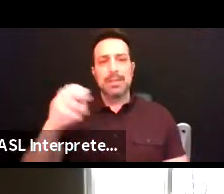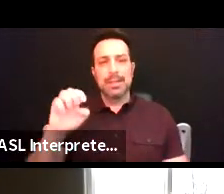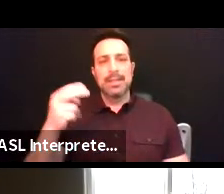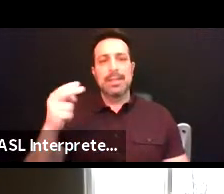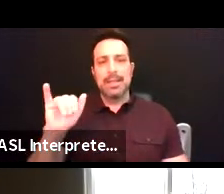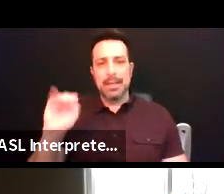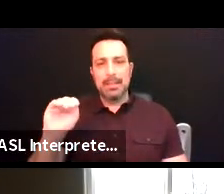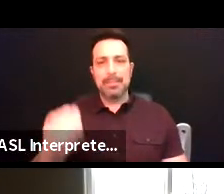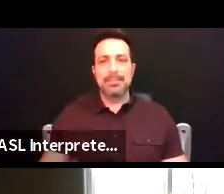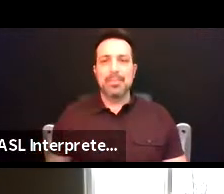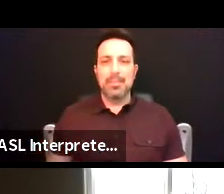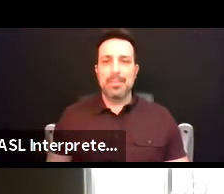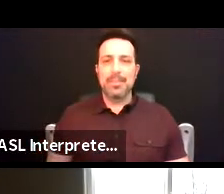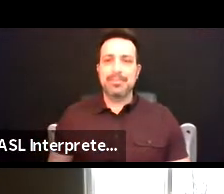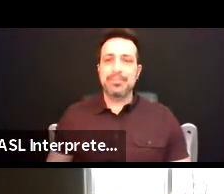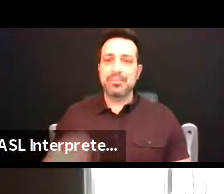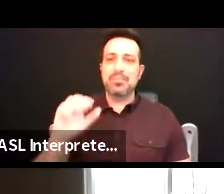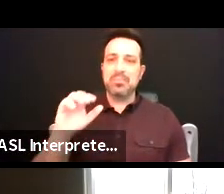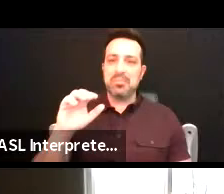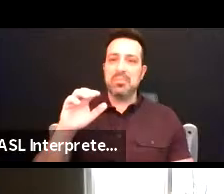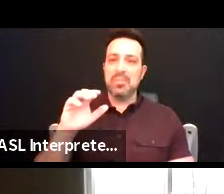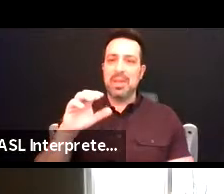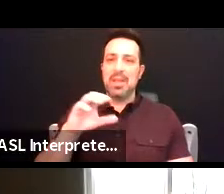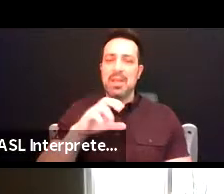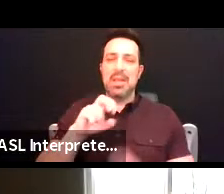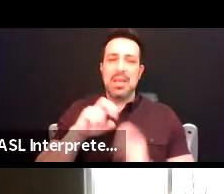Thank you, Adrian. Olivia?